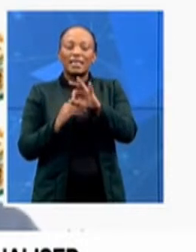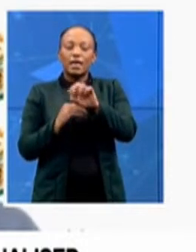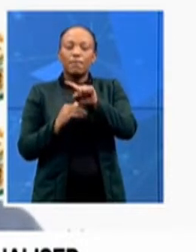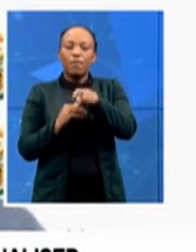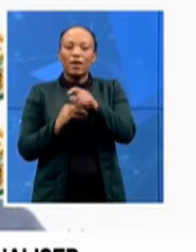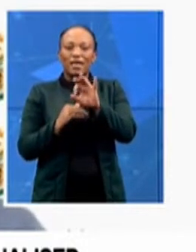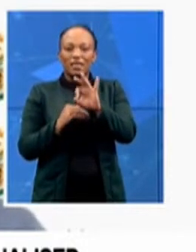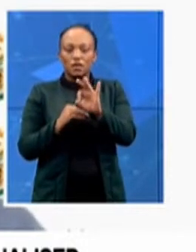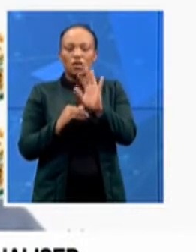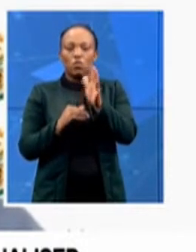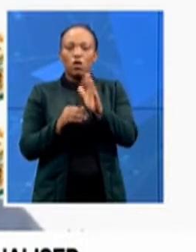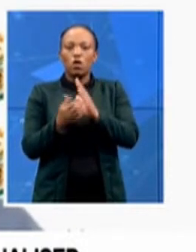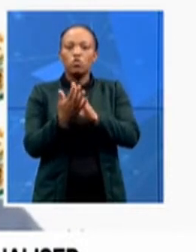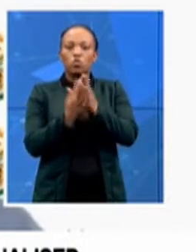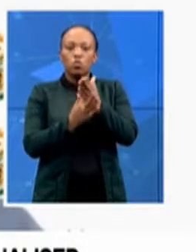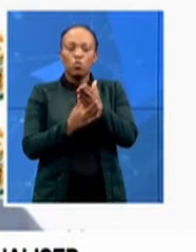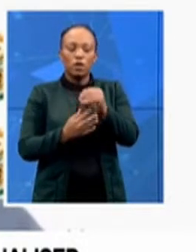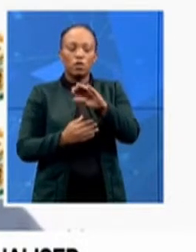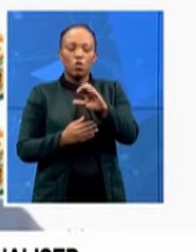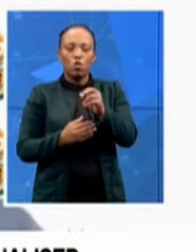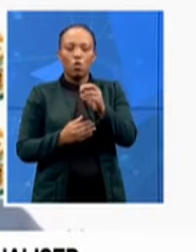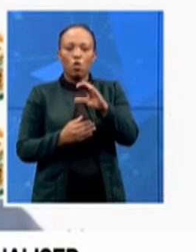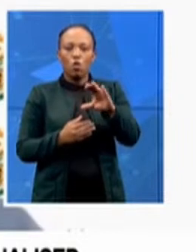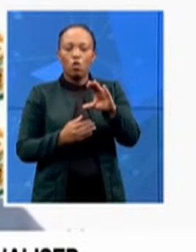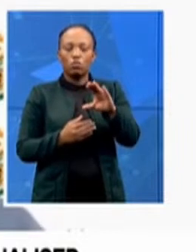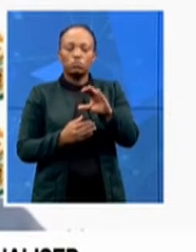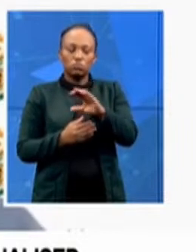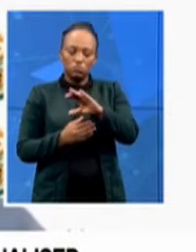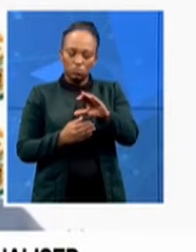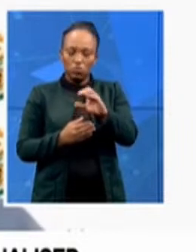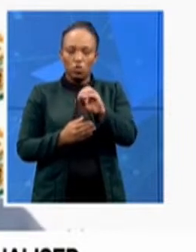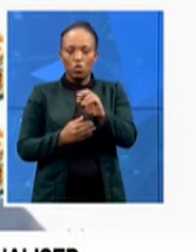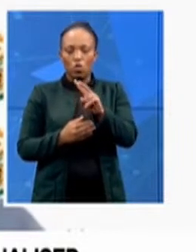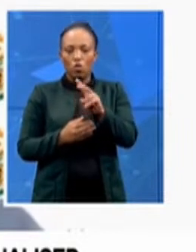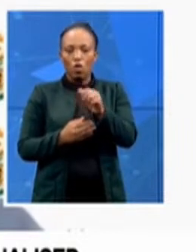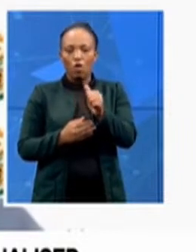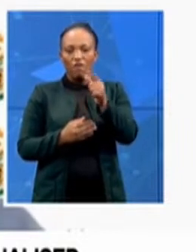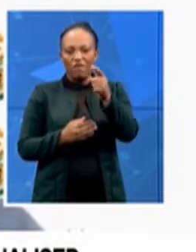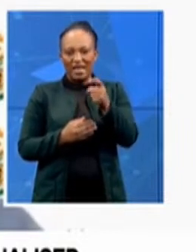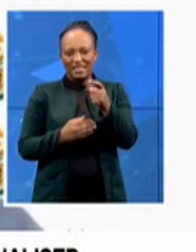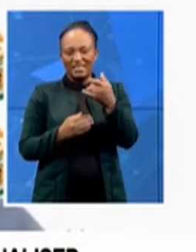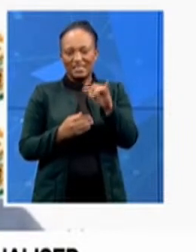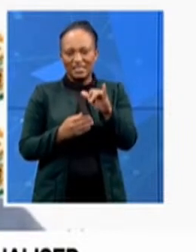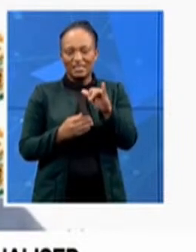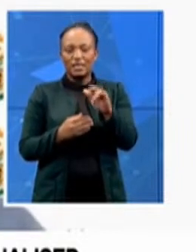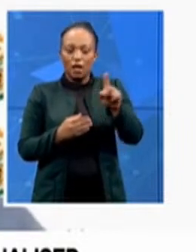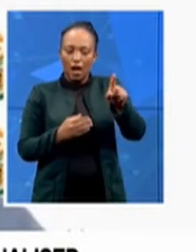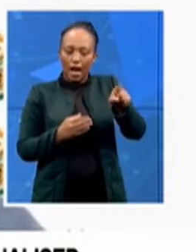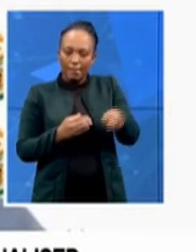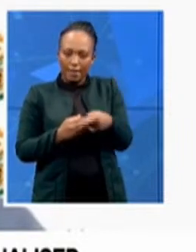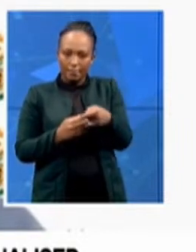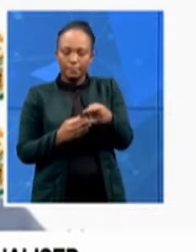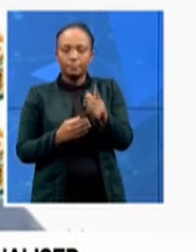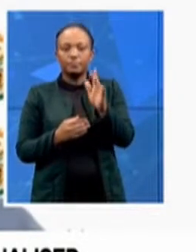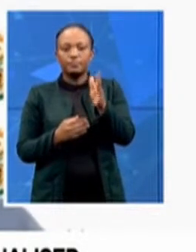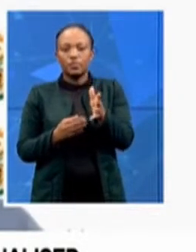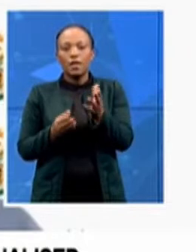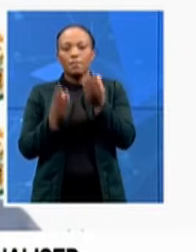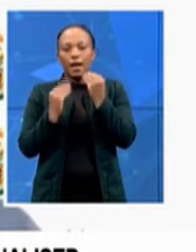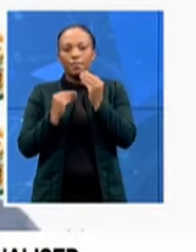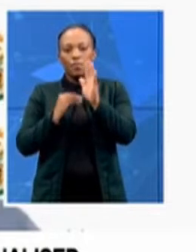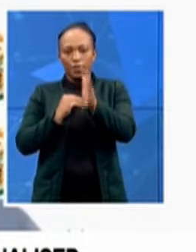asked. So that one is signed and sealed. We will be getting it. So we will be expecting 1.2